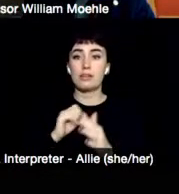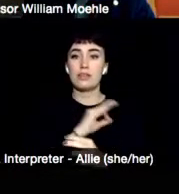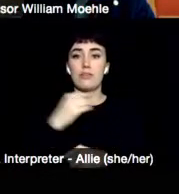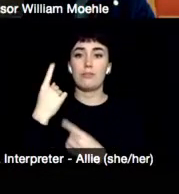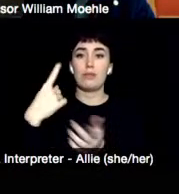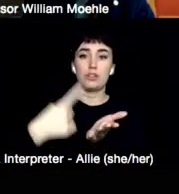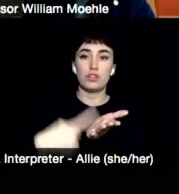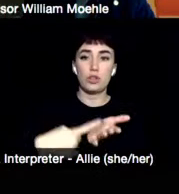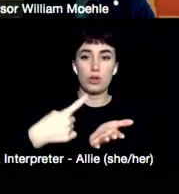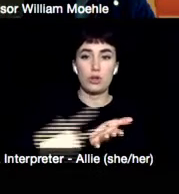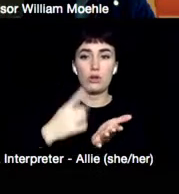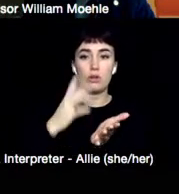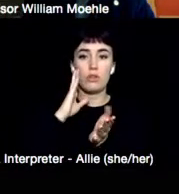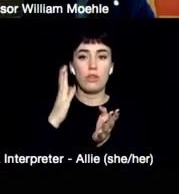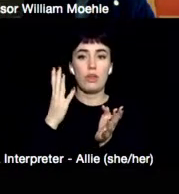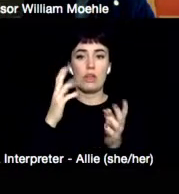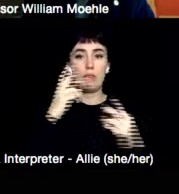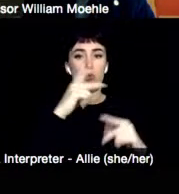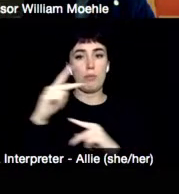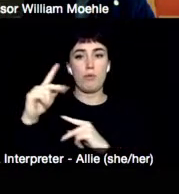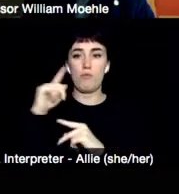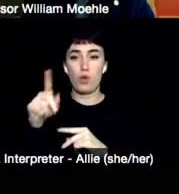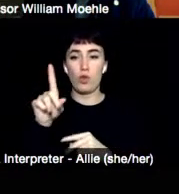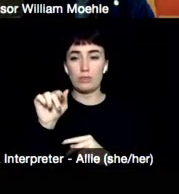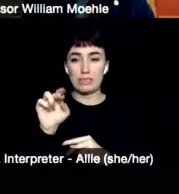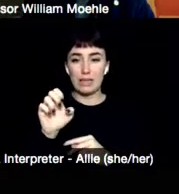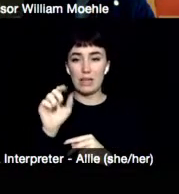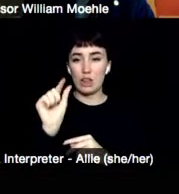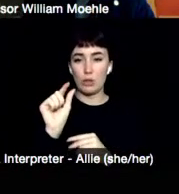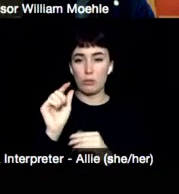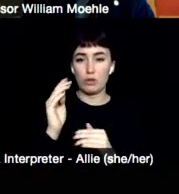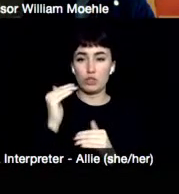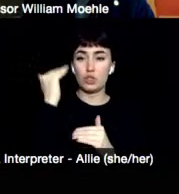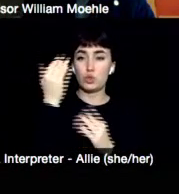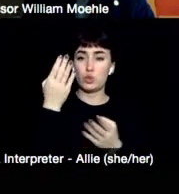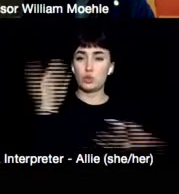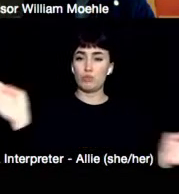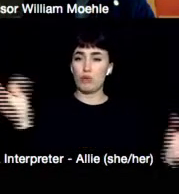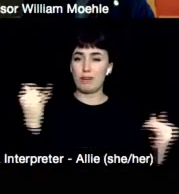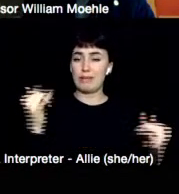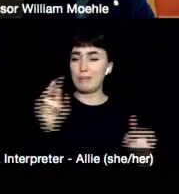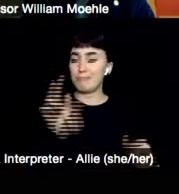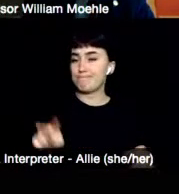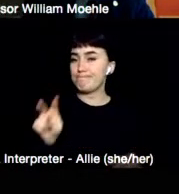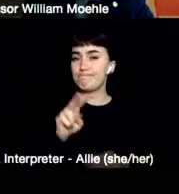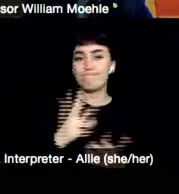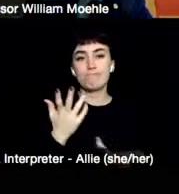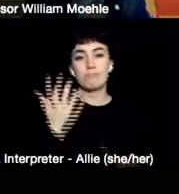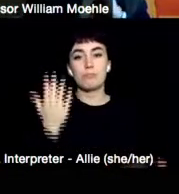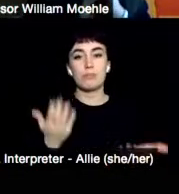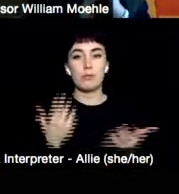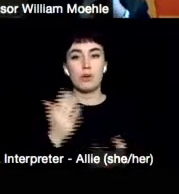about the parameters of those dates being just a little bit too broad now, and perhaps